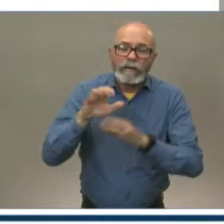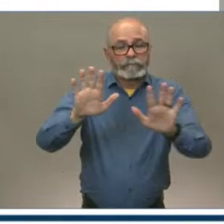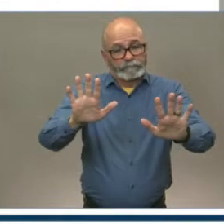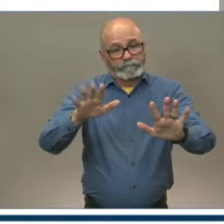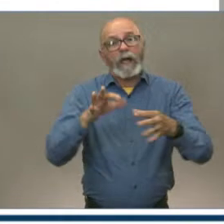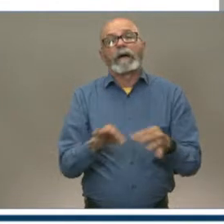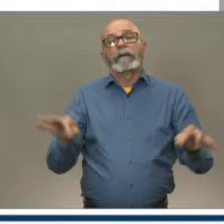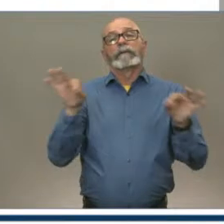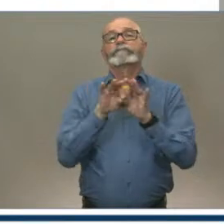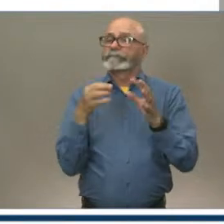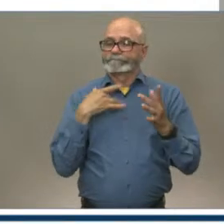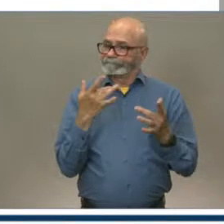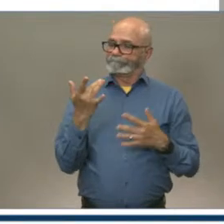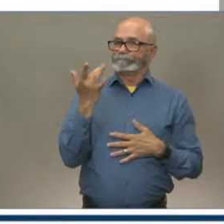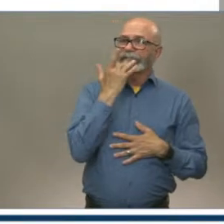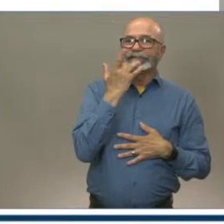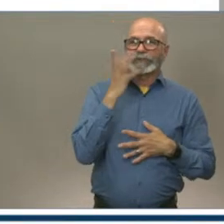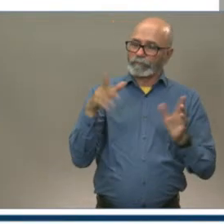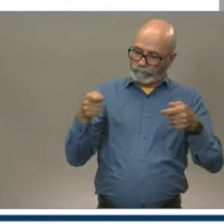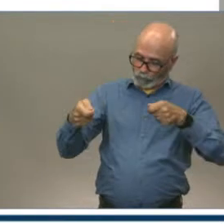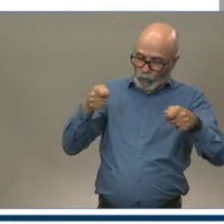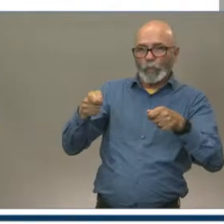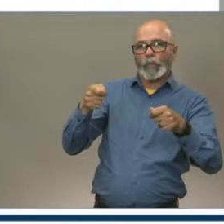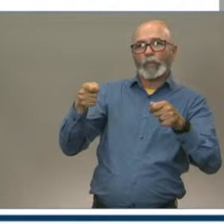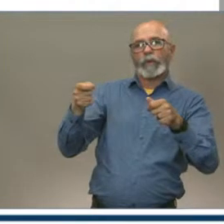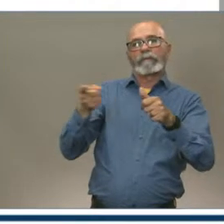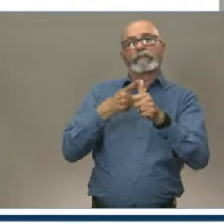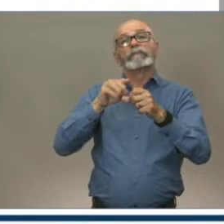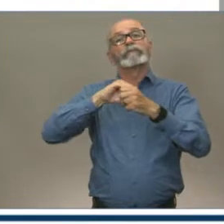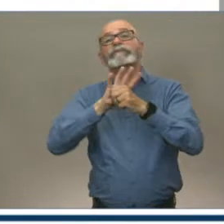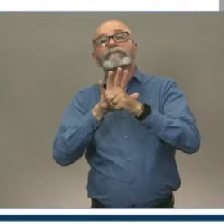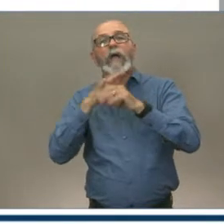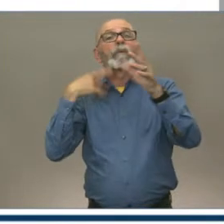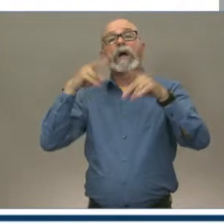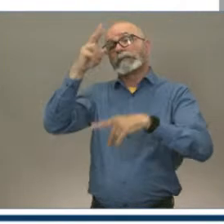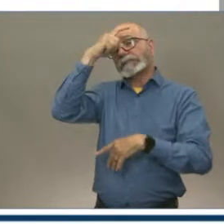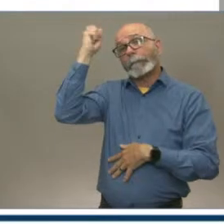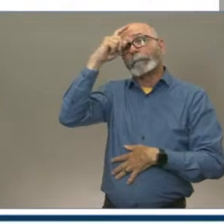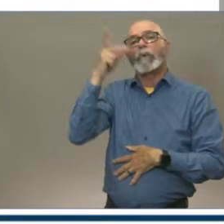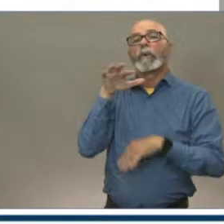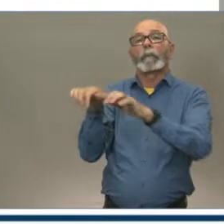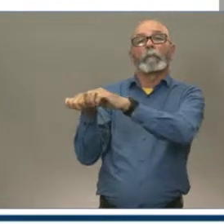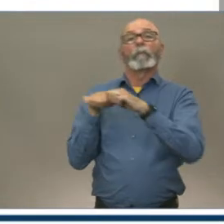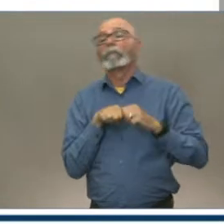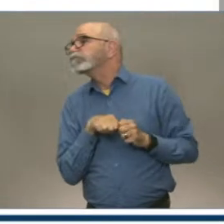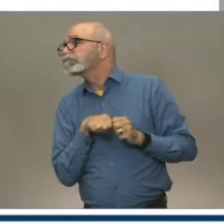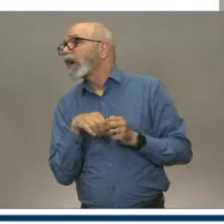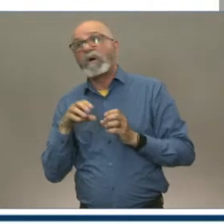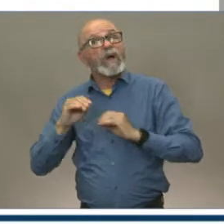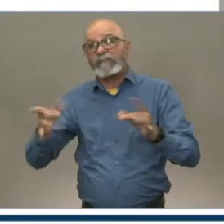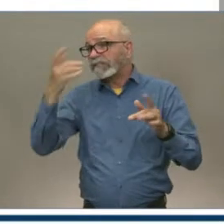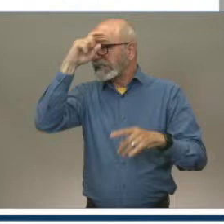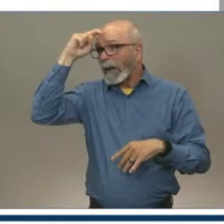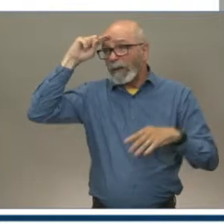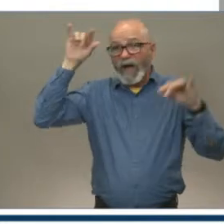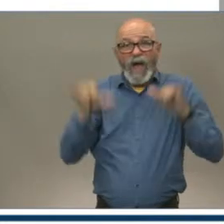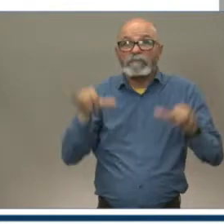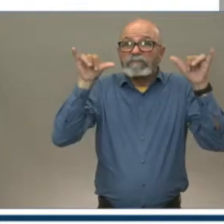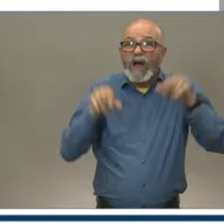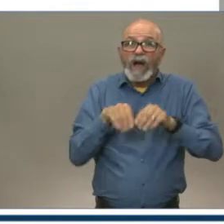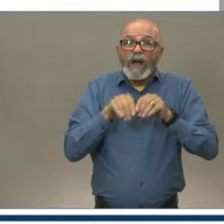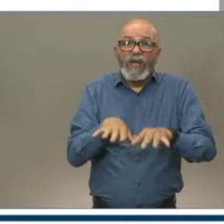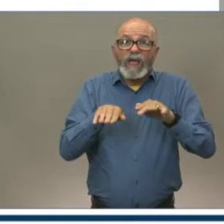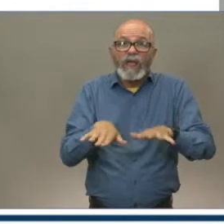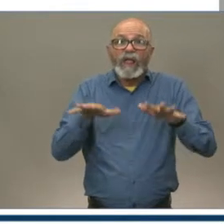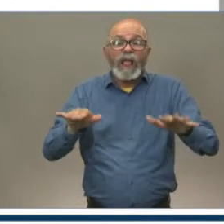about what a summer might look like here. But if this doesn't get controlled soon, those types of scenarios,